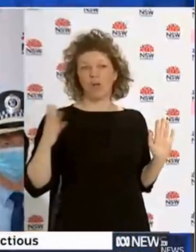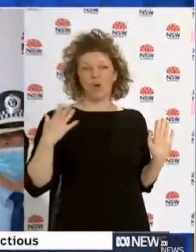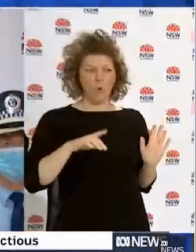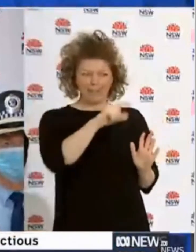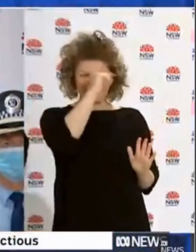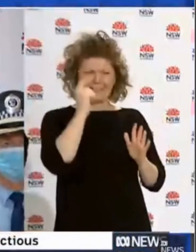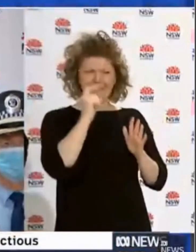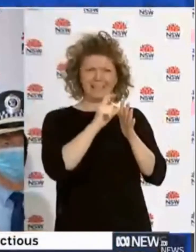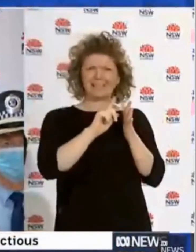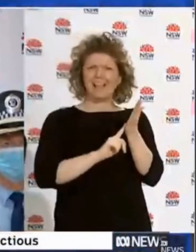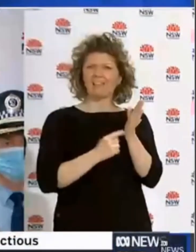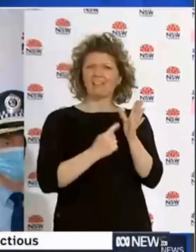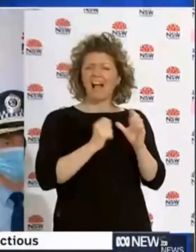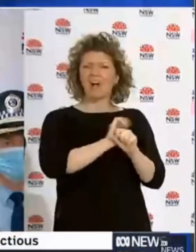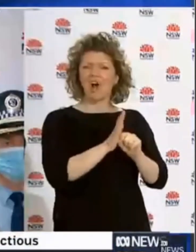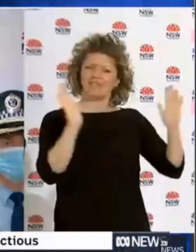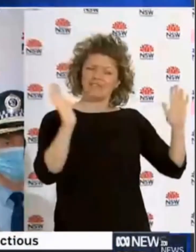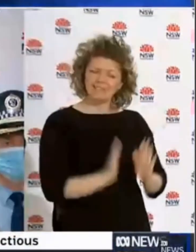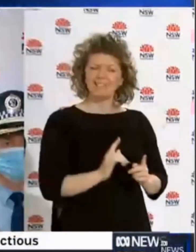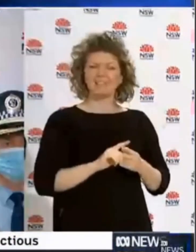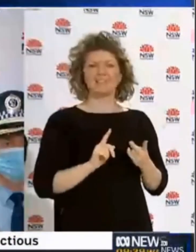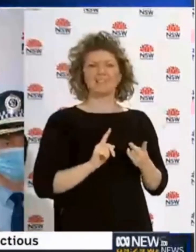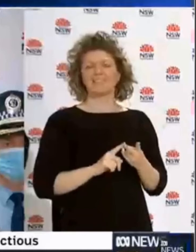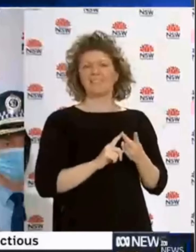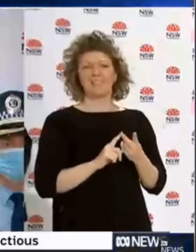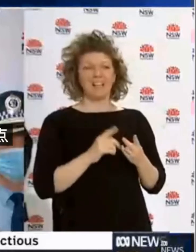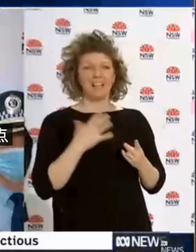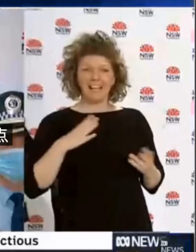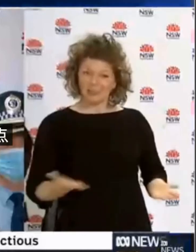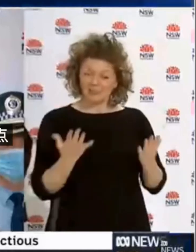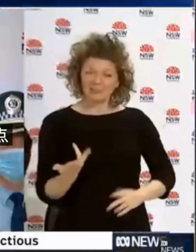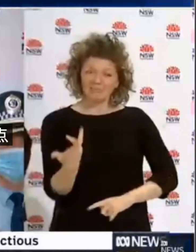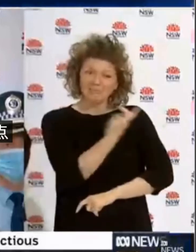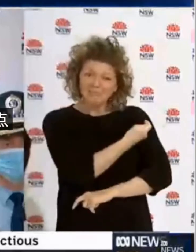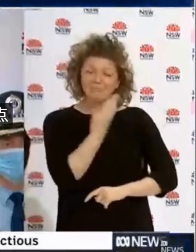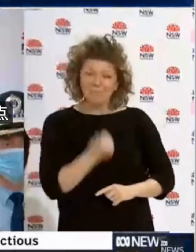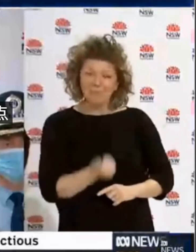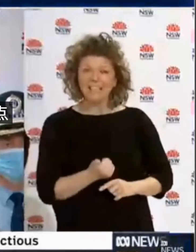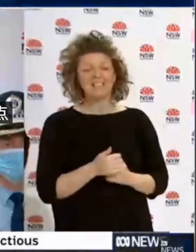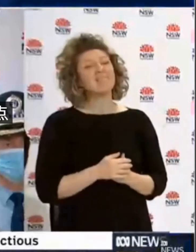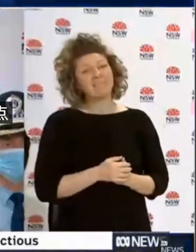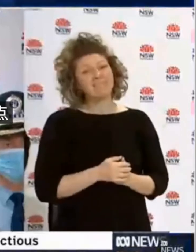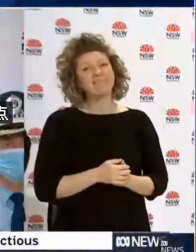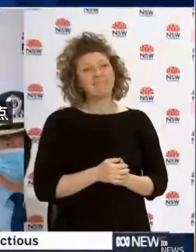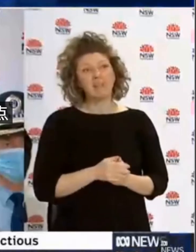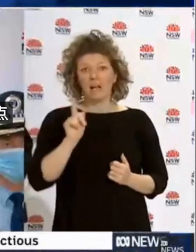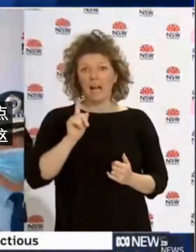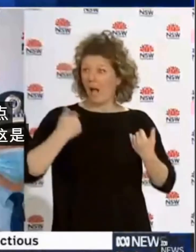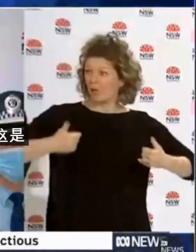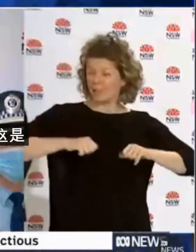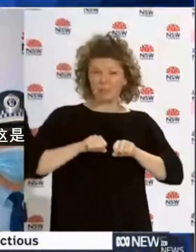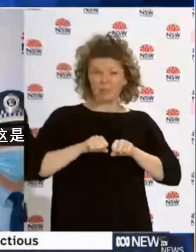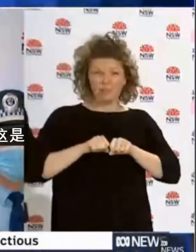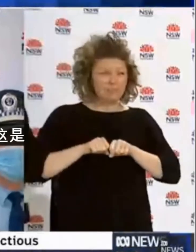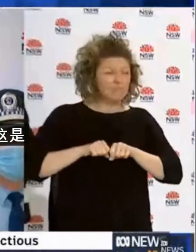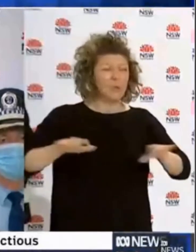and manage to stop the virus, then we can all get back to work a lot quicker, and that has to be the focus. Nothing's easy in a pandemic, and